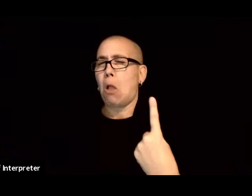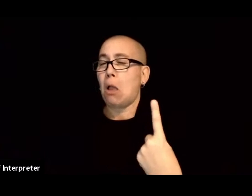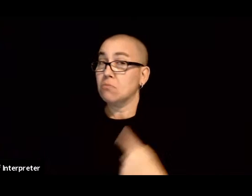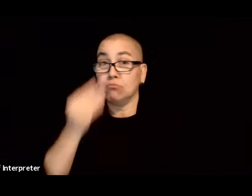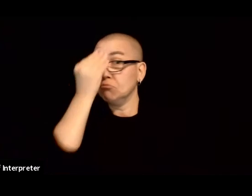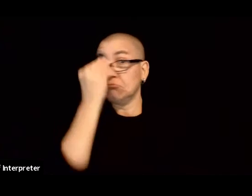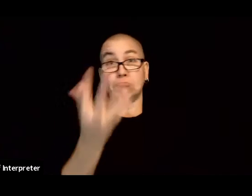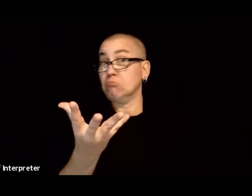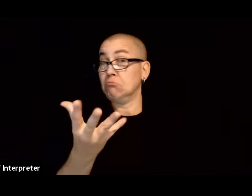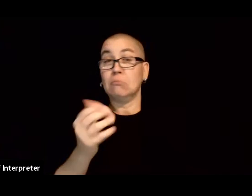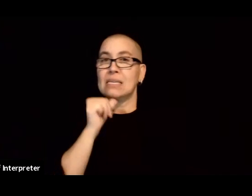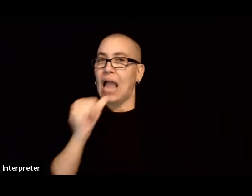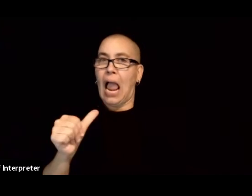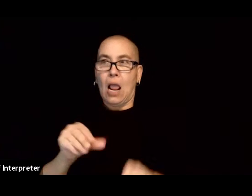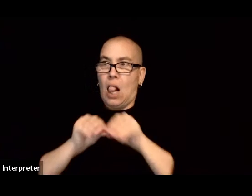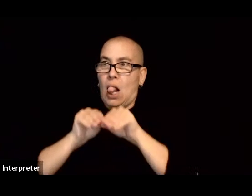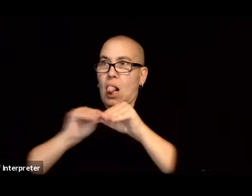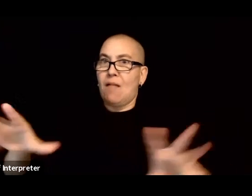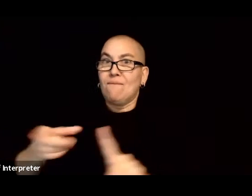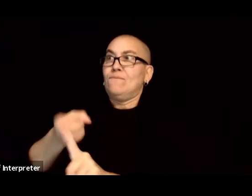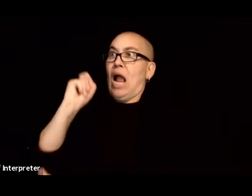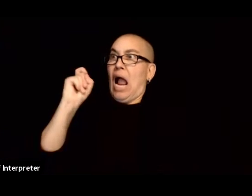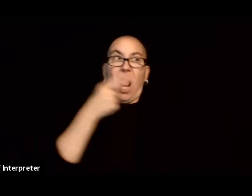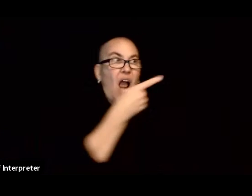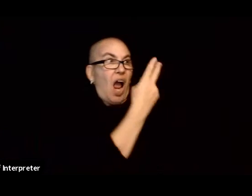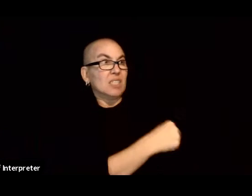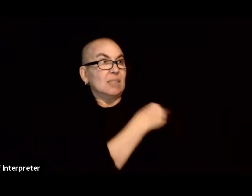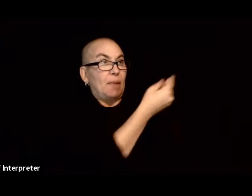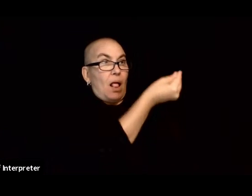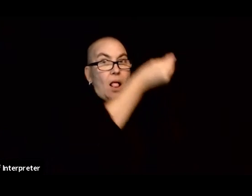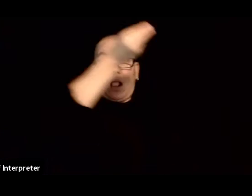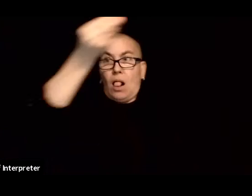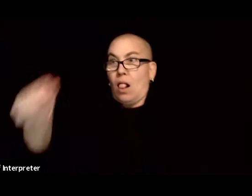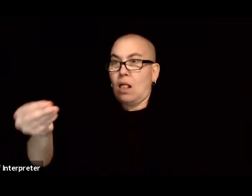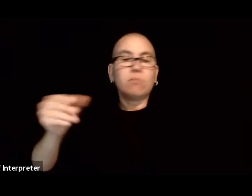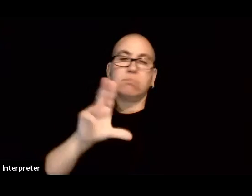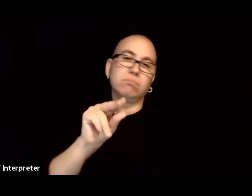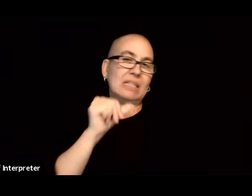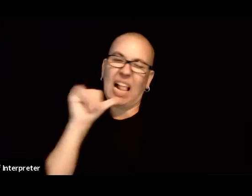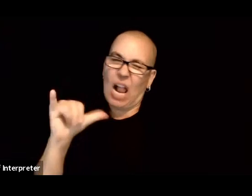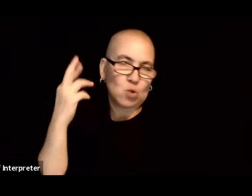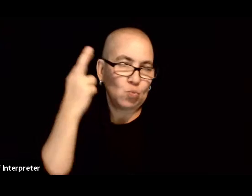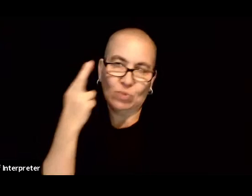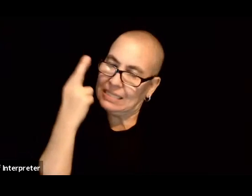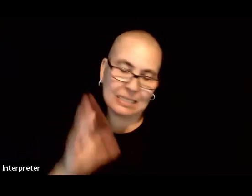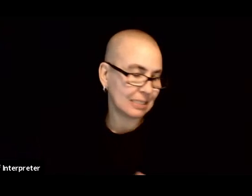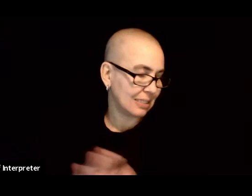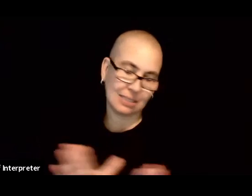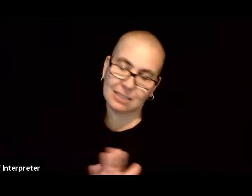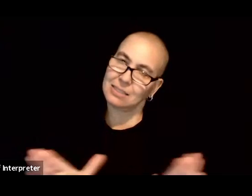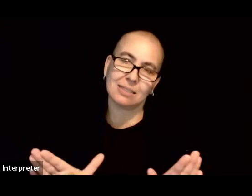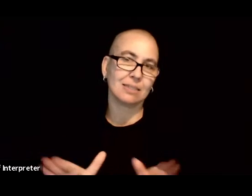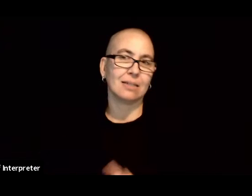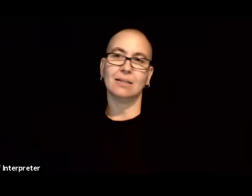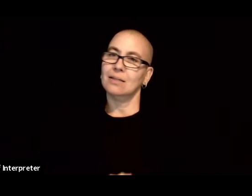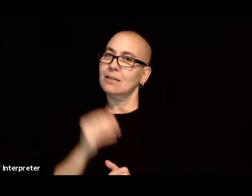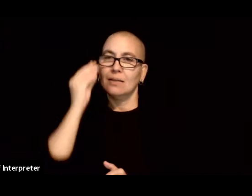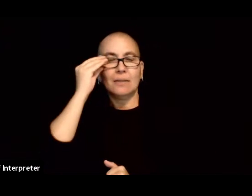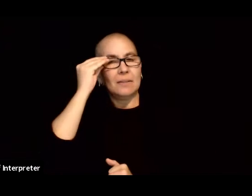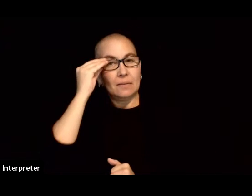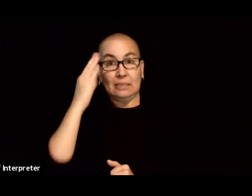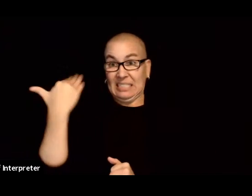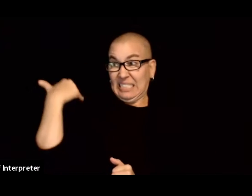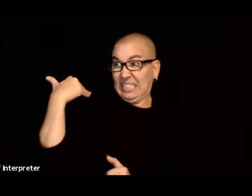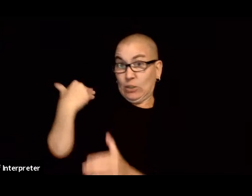saw spread in the spring, but that spread came in through staff,